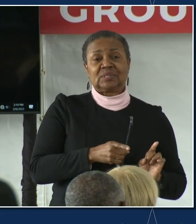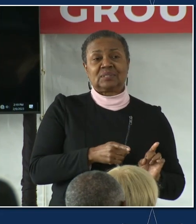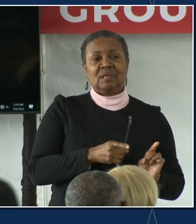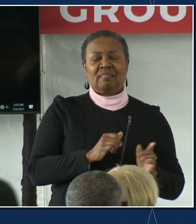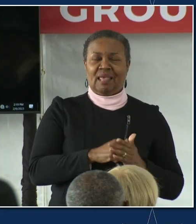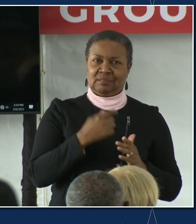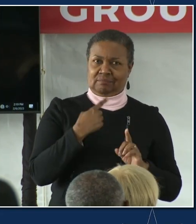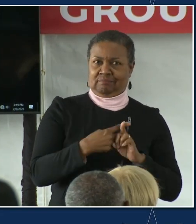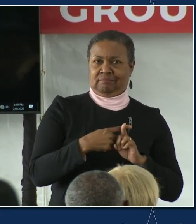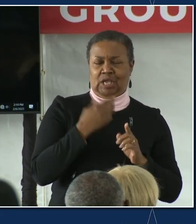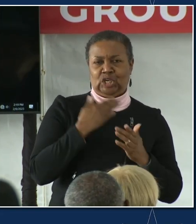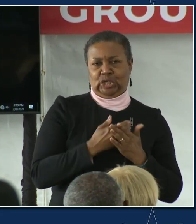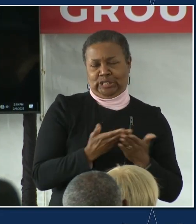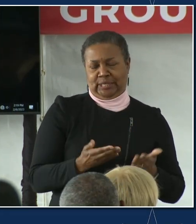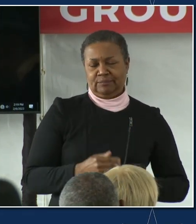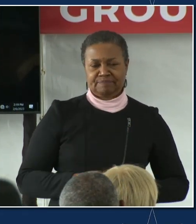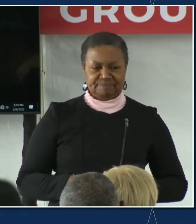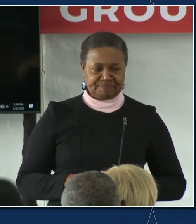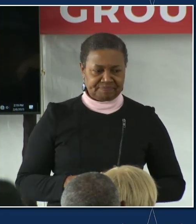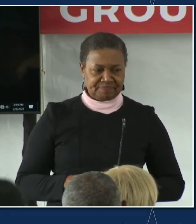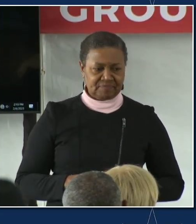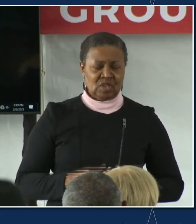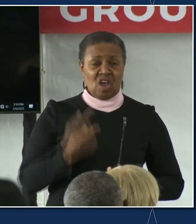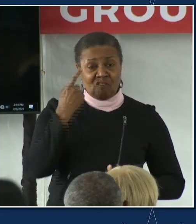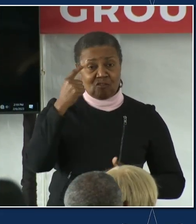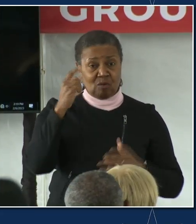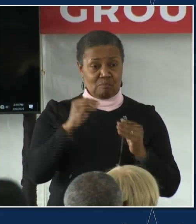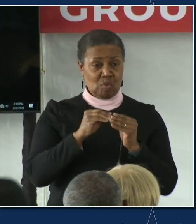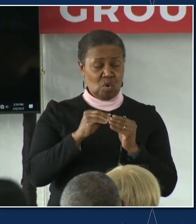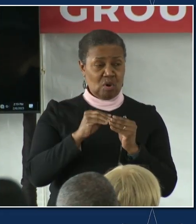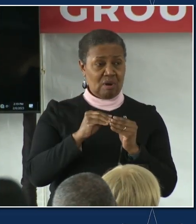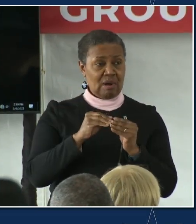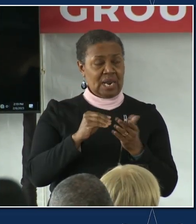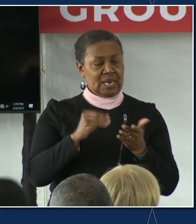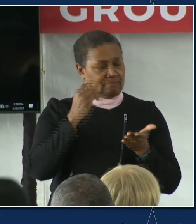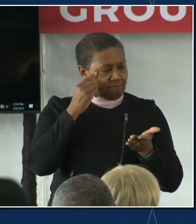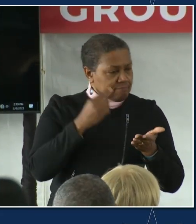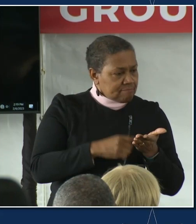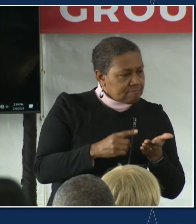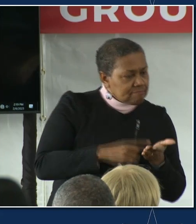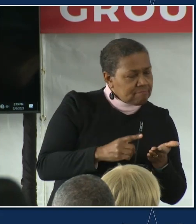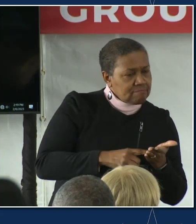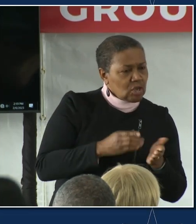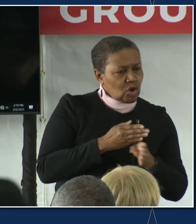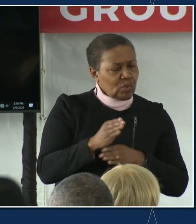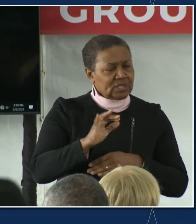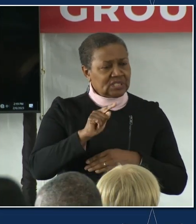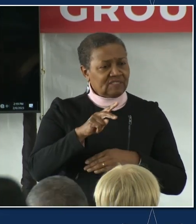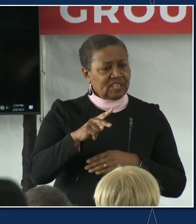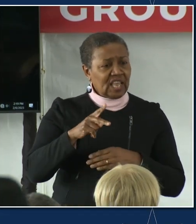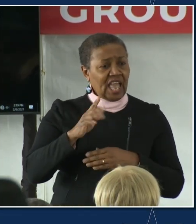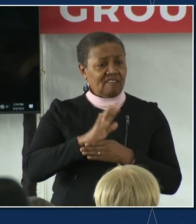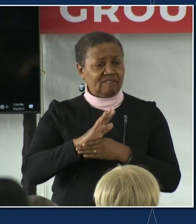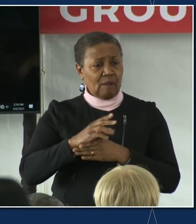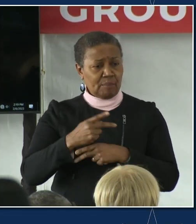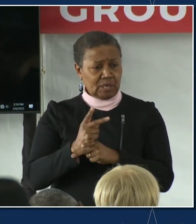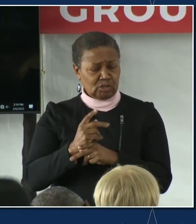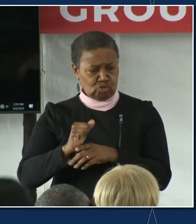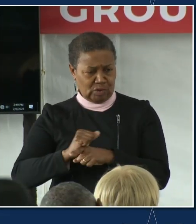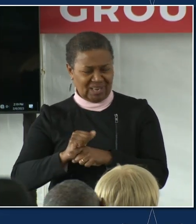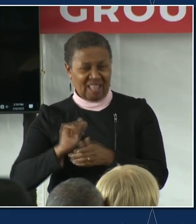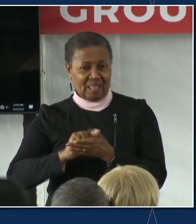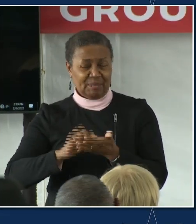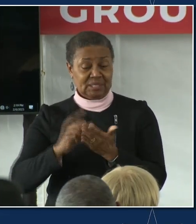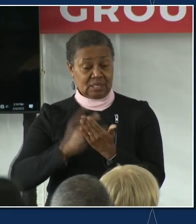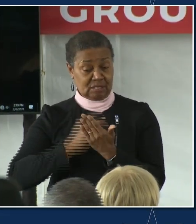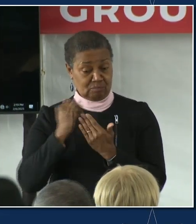That's a big deal. To learn more about and explore careers in television and film production training. That means